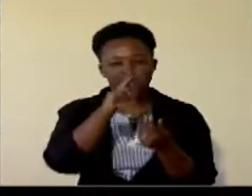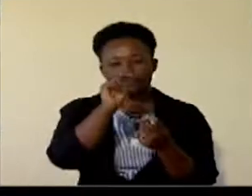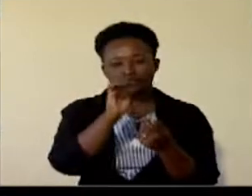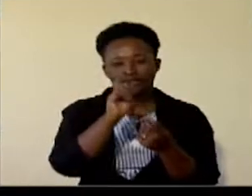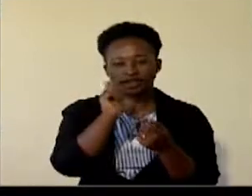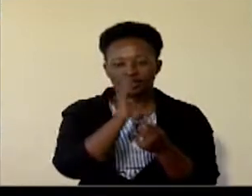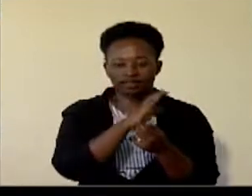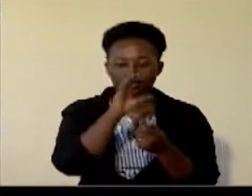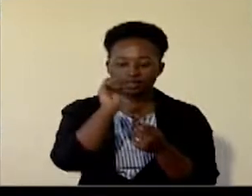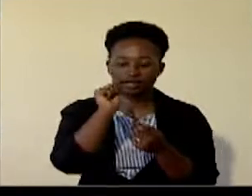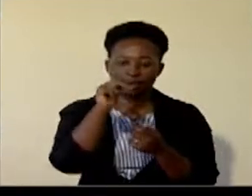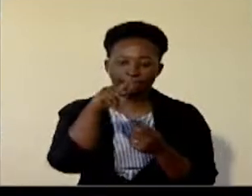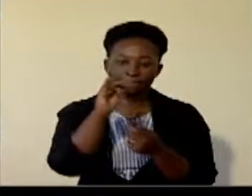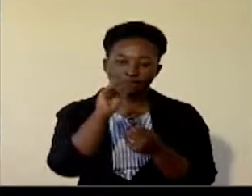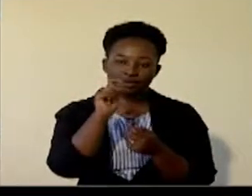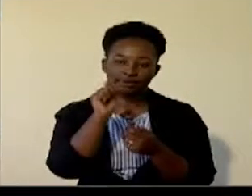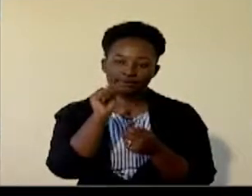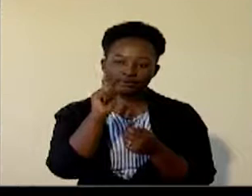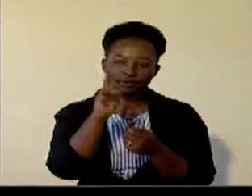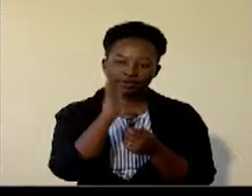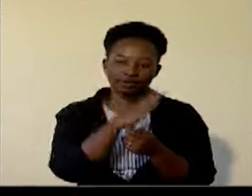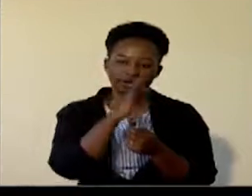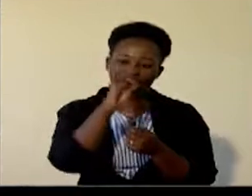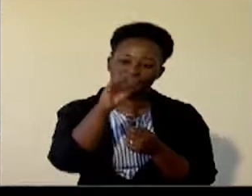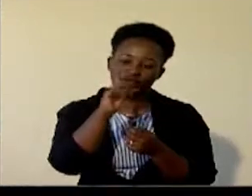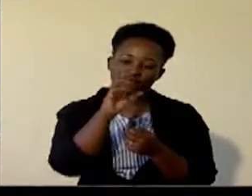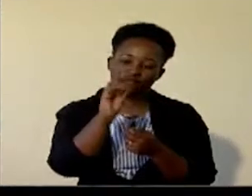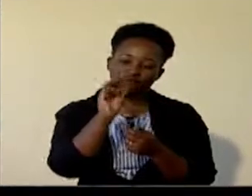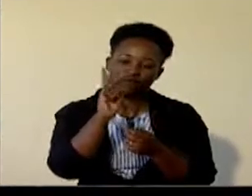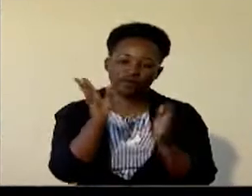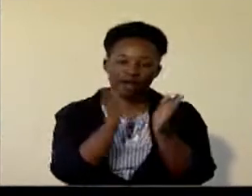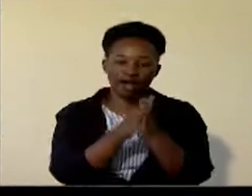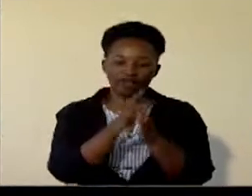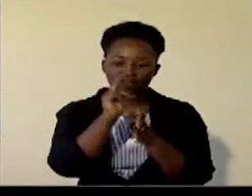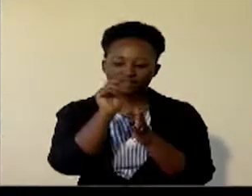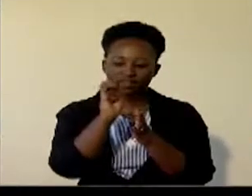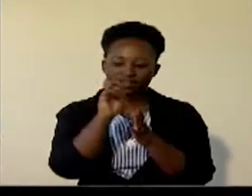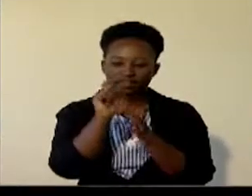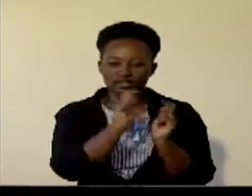flow and the net transfers, I want you to think,